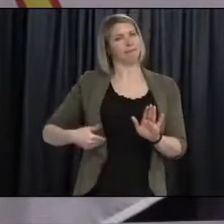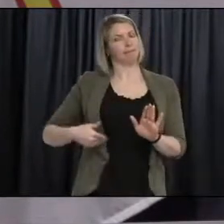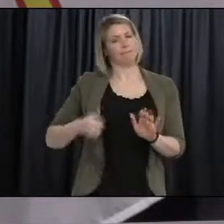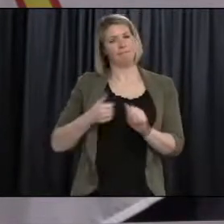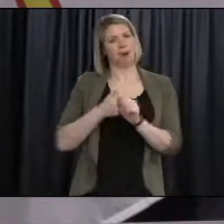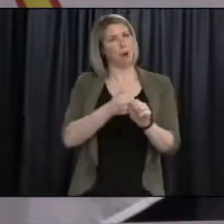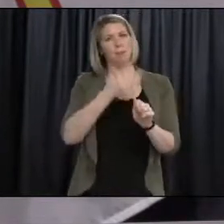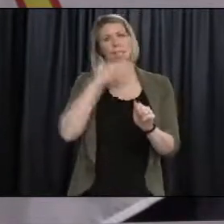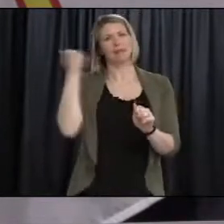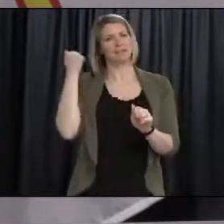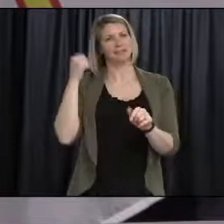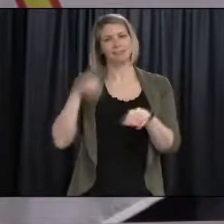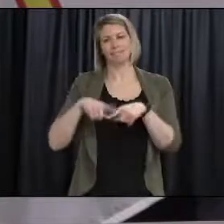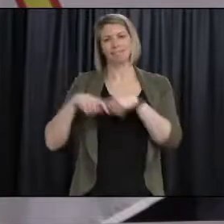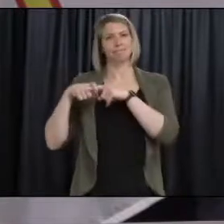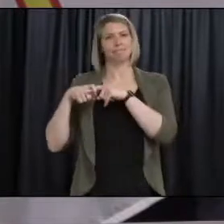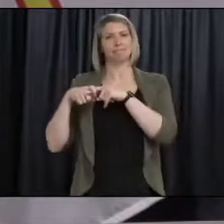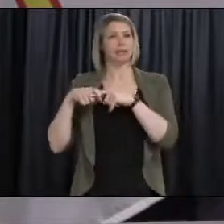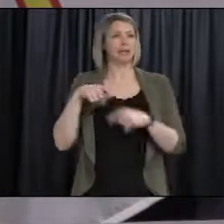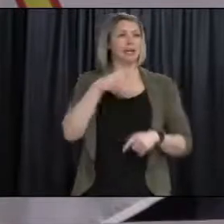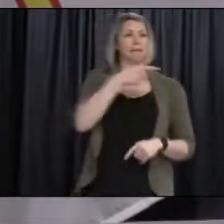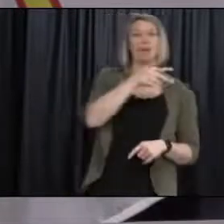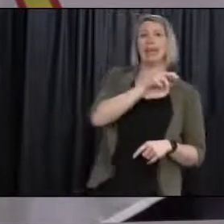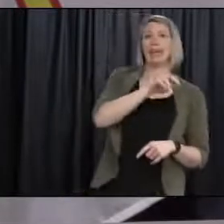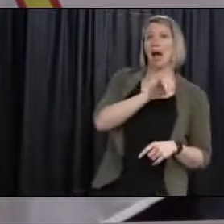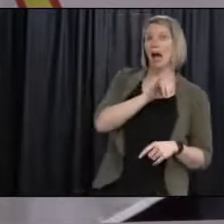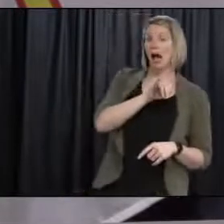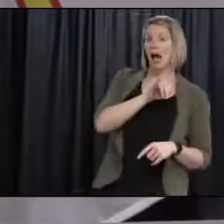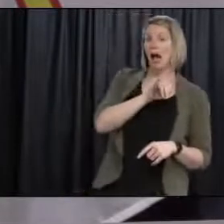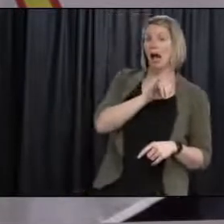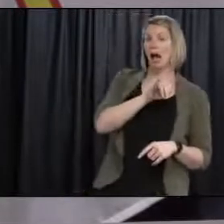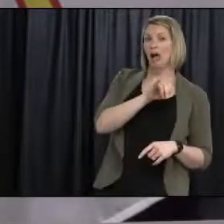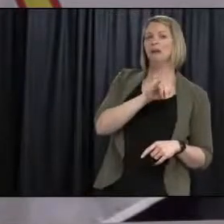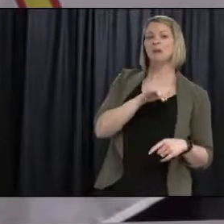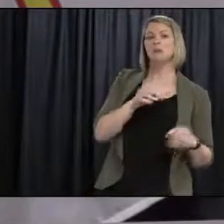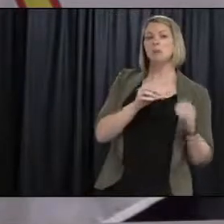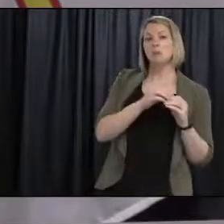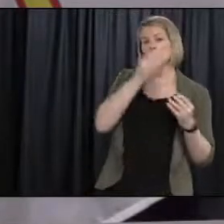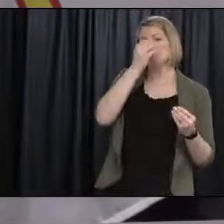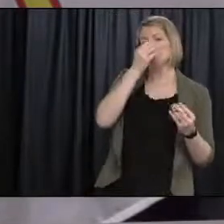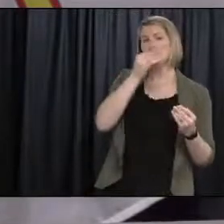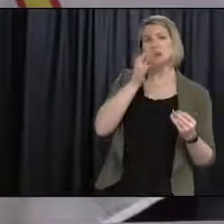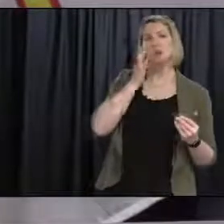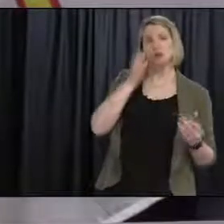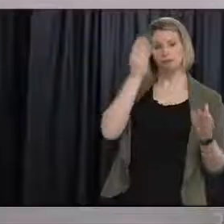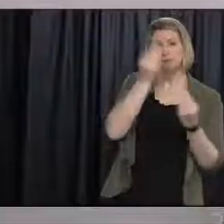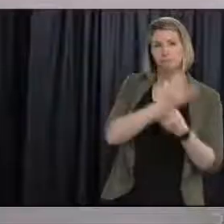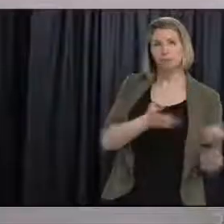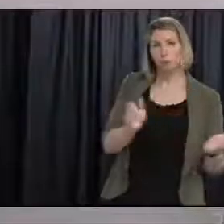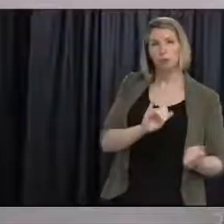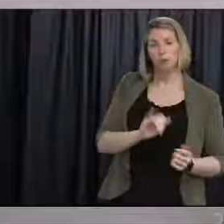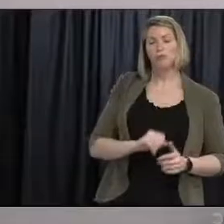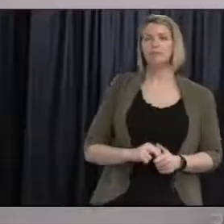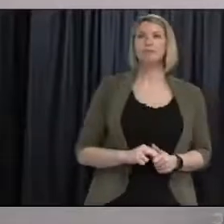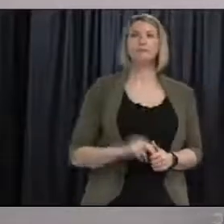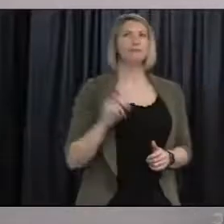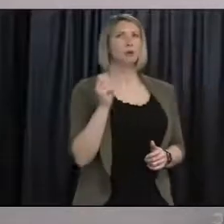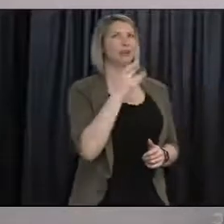I don't know that we've heard the last from PEI at this point, just based on what I read. Okay, thank